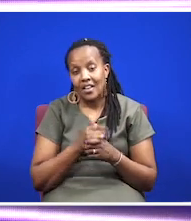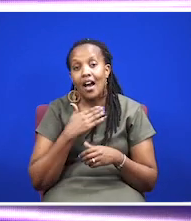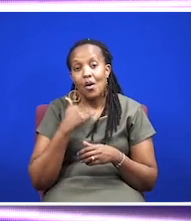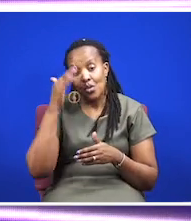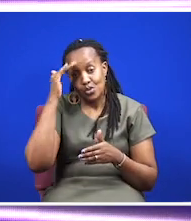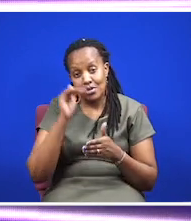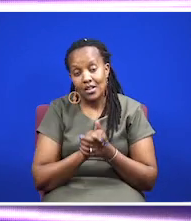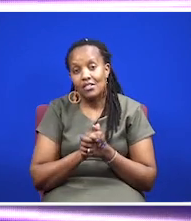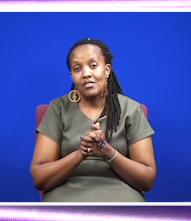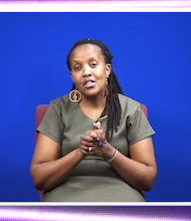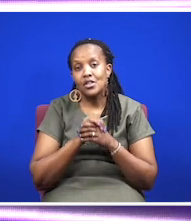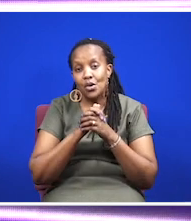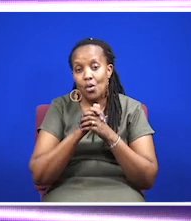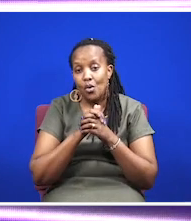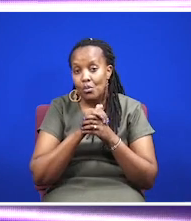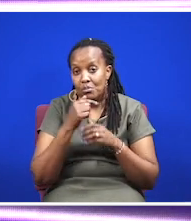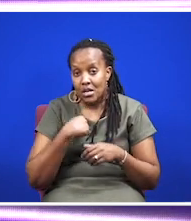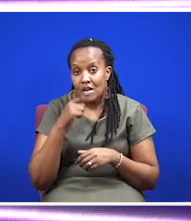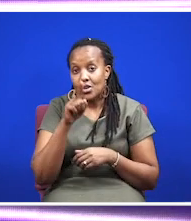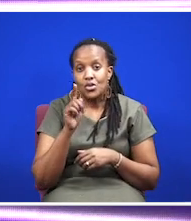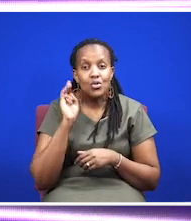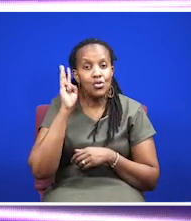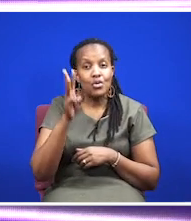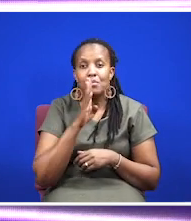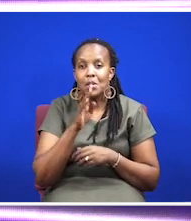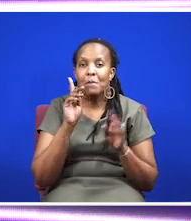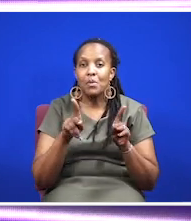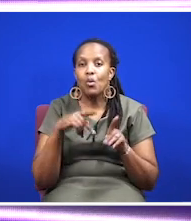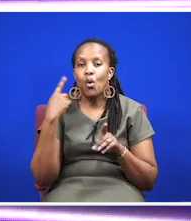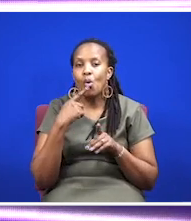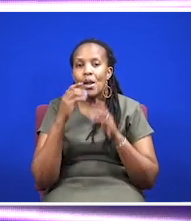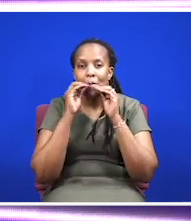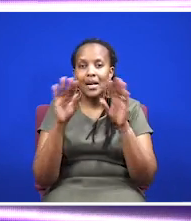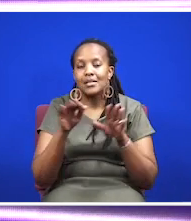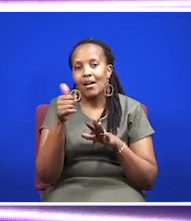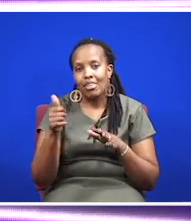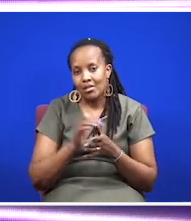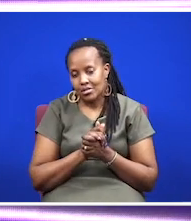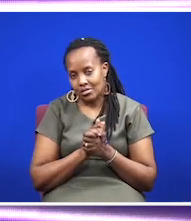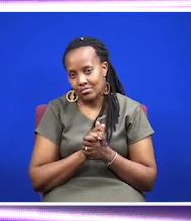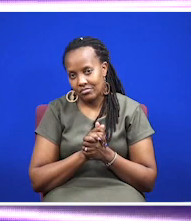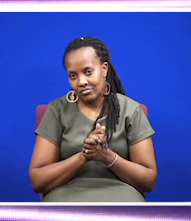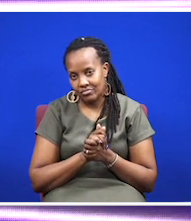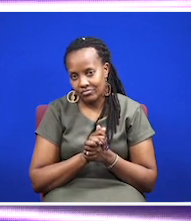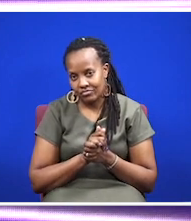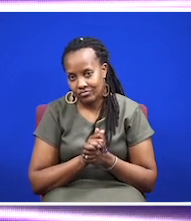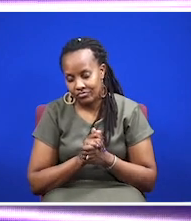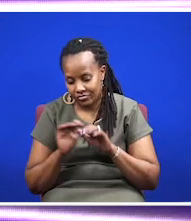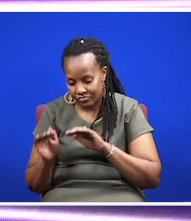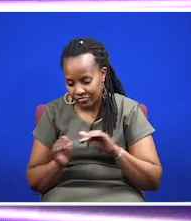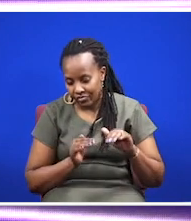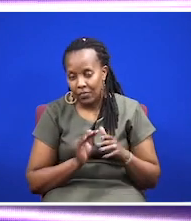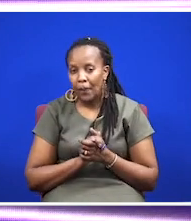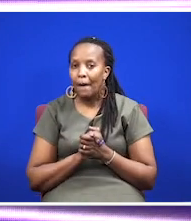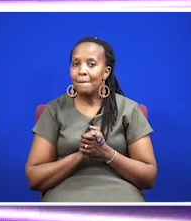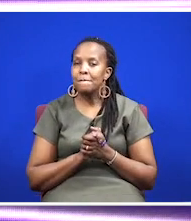will do this. We will be those people that bless others. I want to say that there are consequences